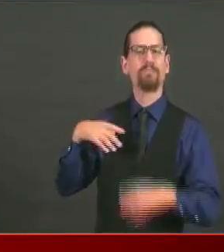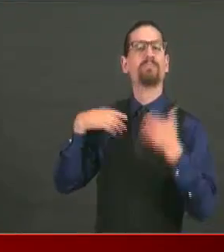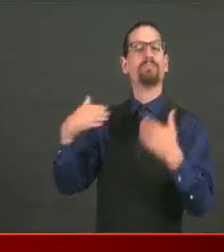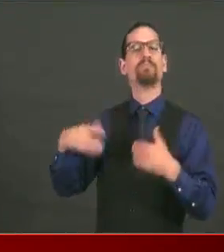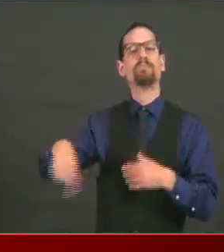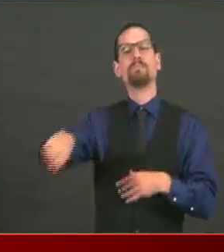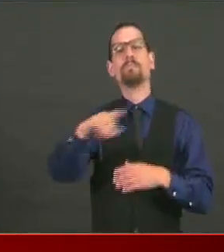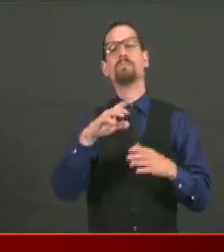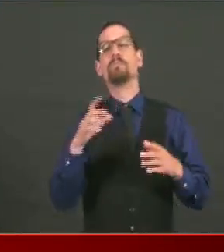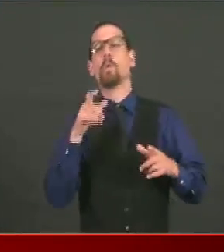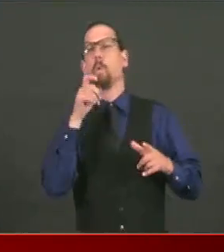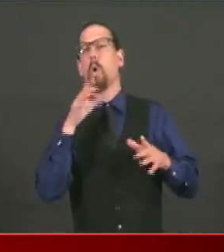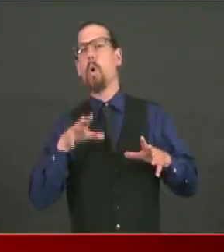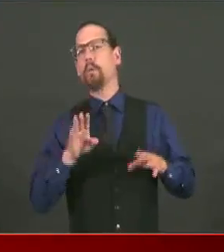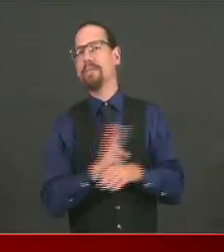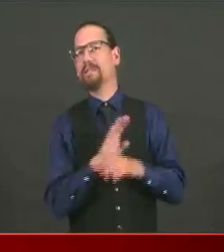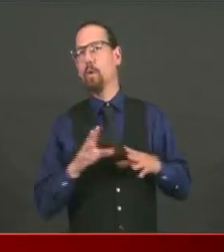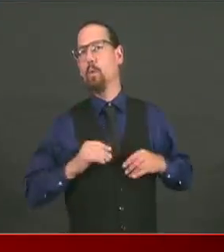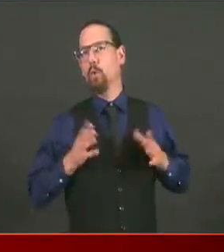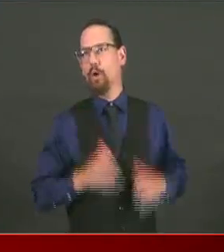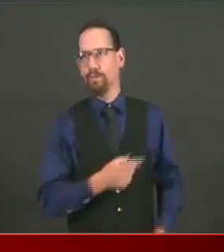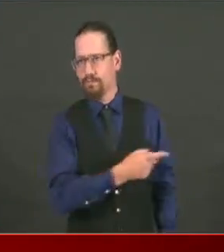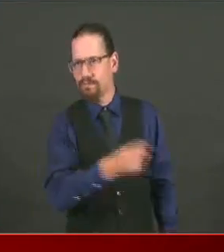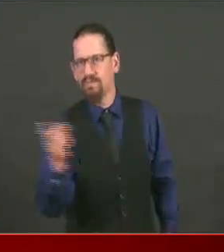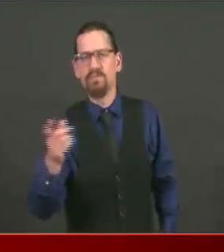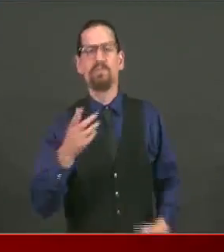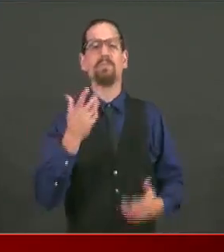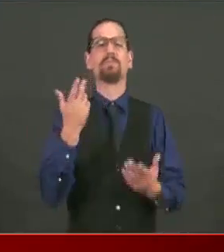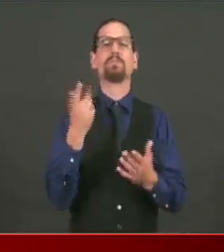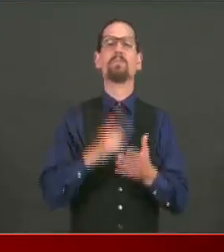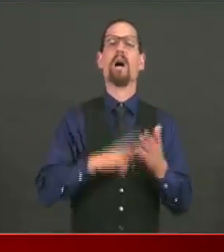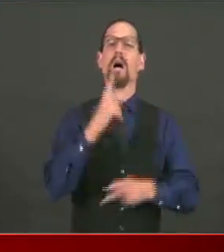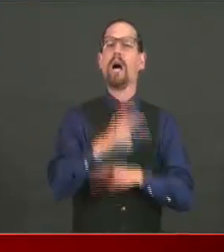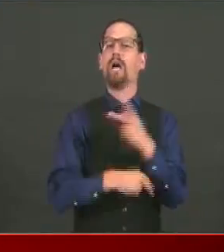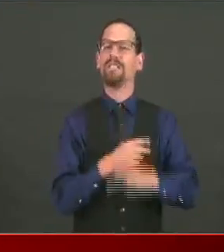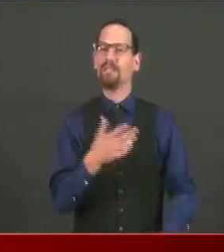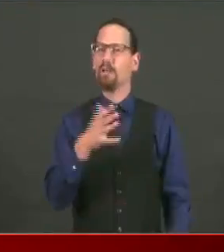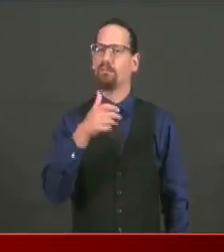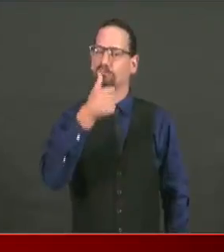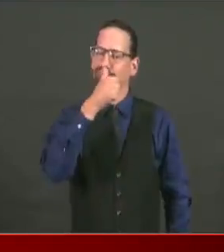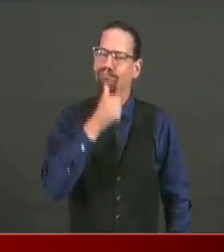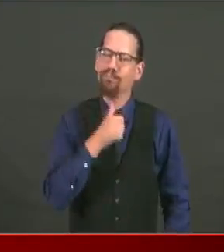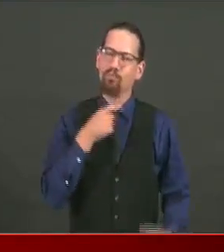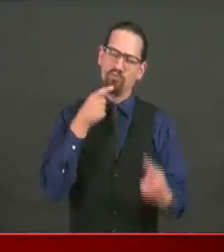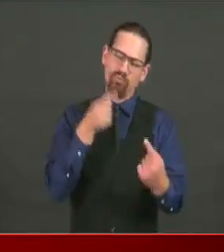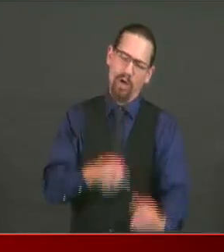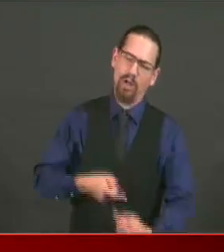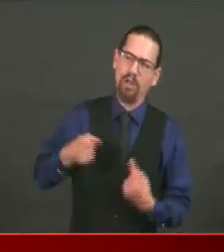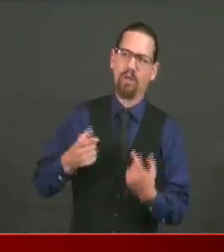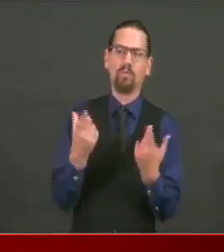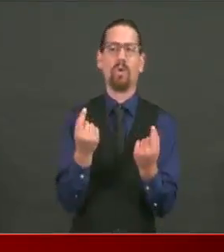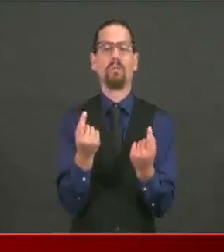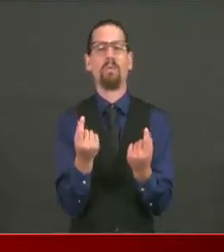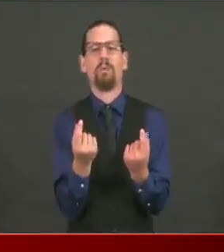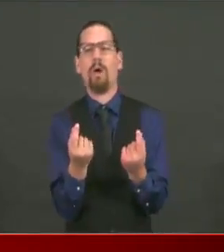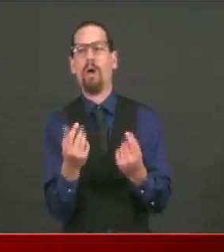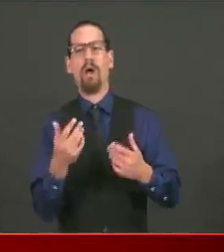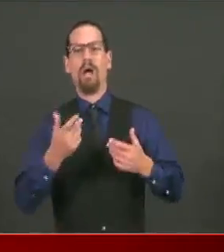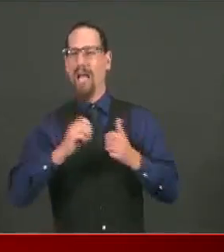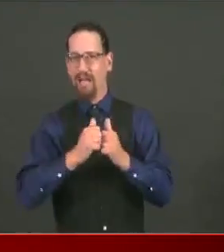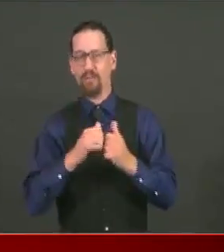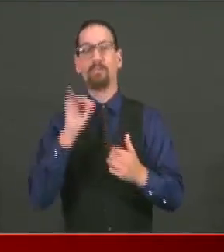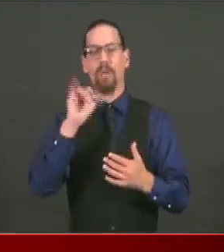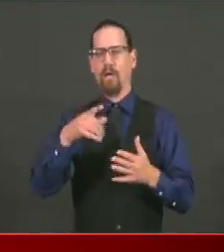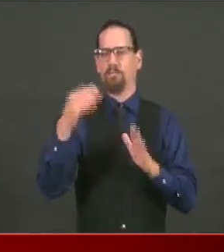you? We recognize that we're not going to be able to meet the full need, so the question is, what's